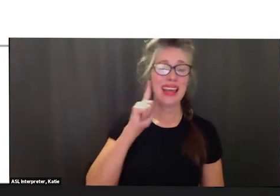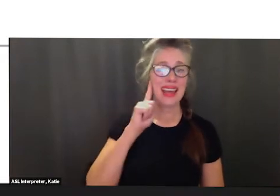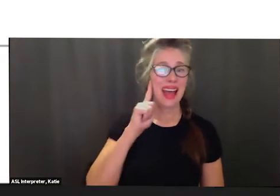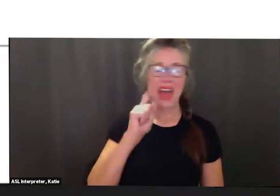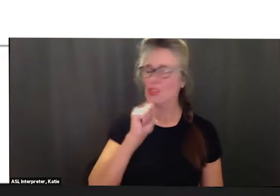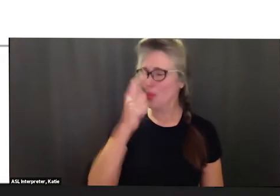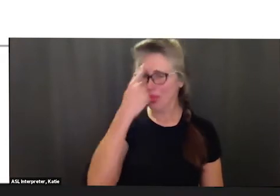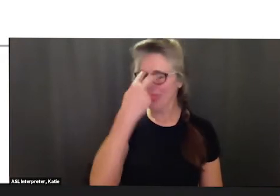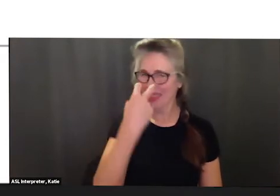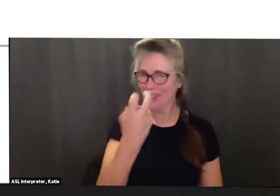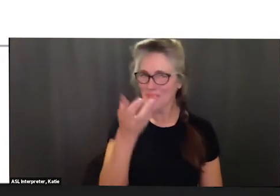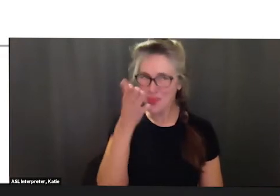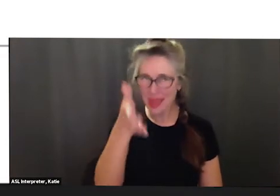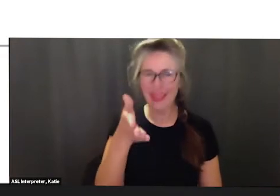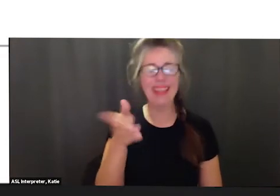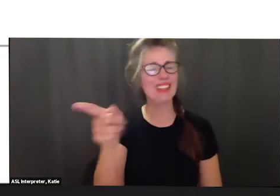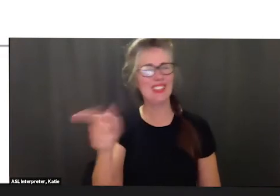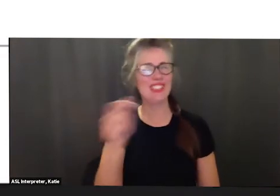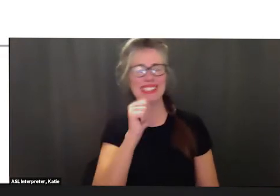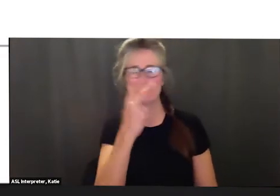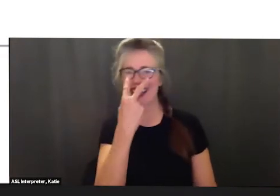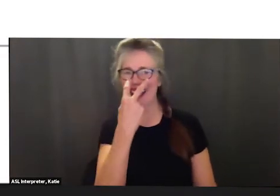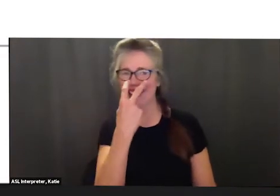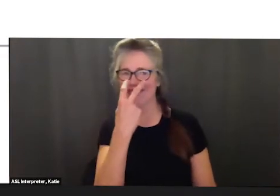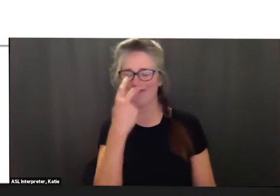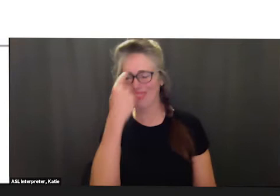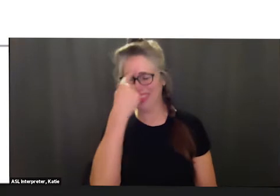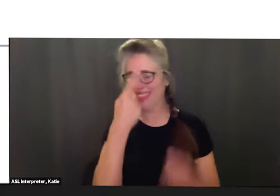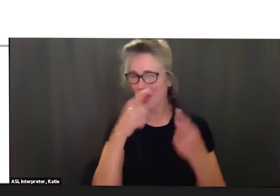either. But you got to,